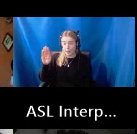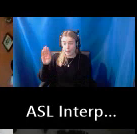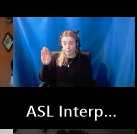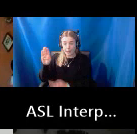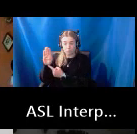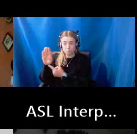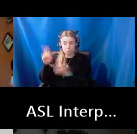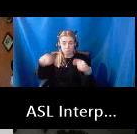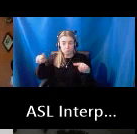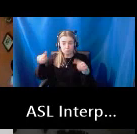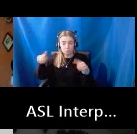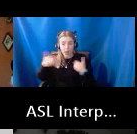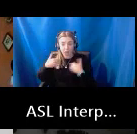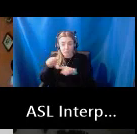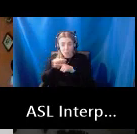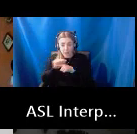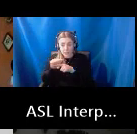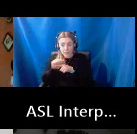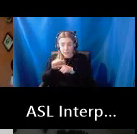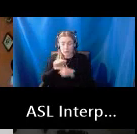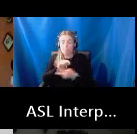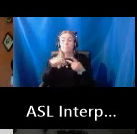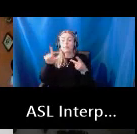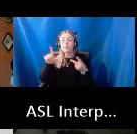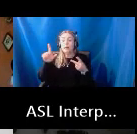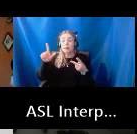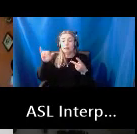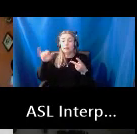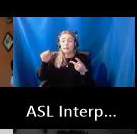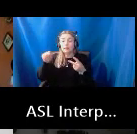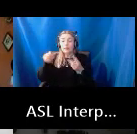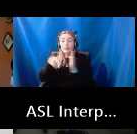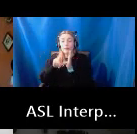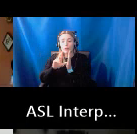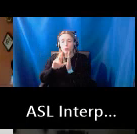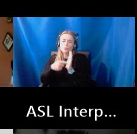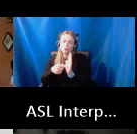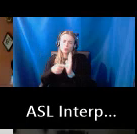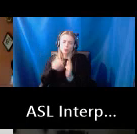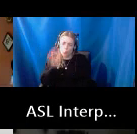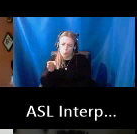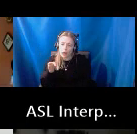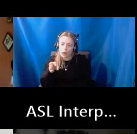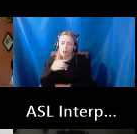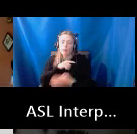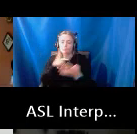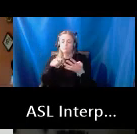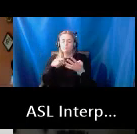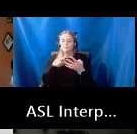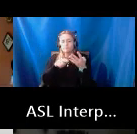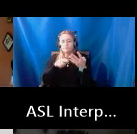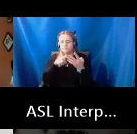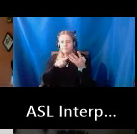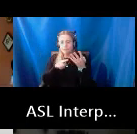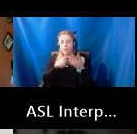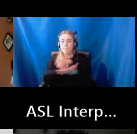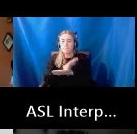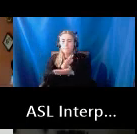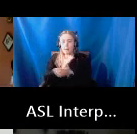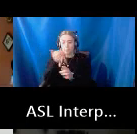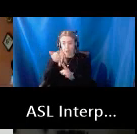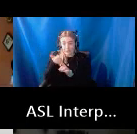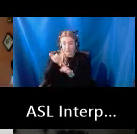Your literature review, which I will show you how to do, and then the paper itself. Okay? This paper is going to be broken